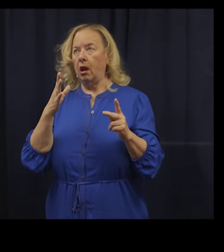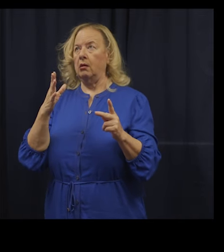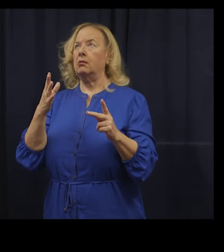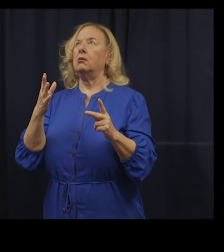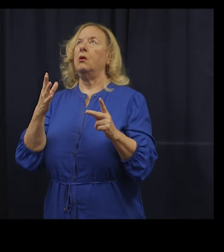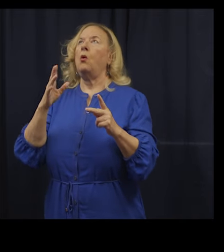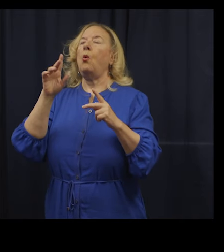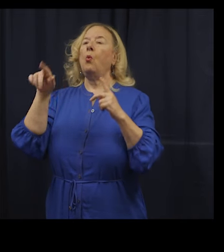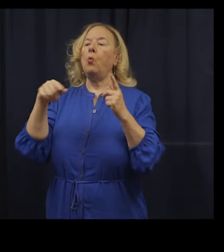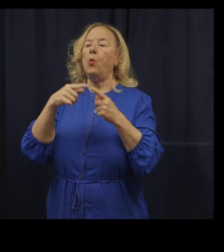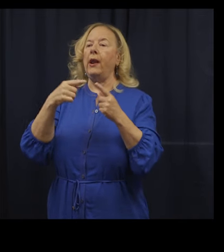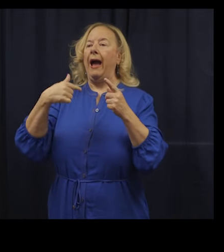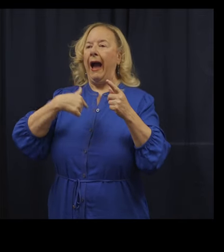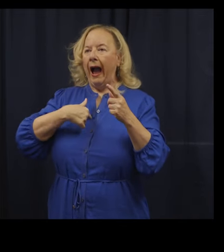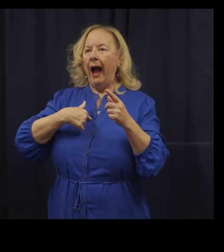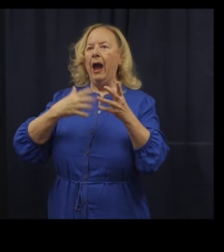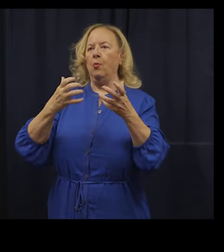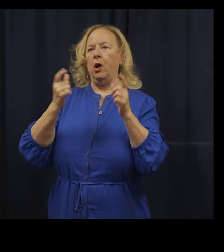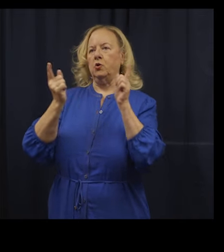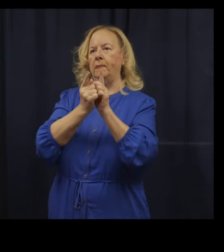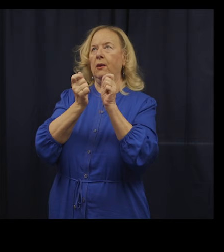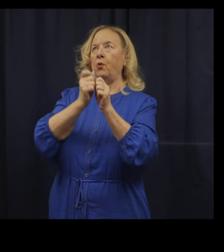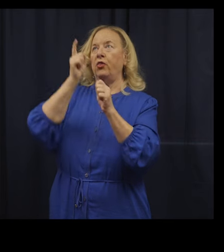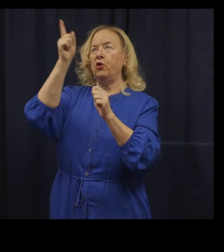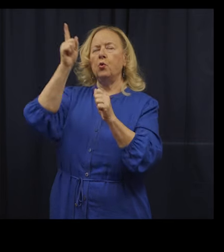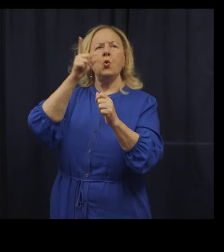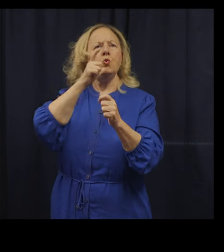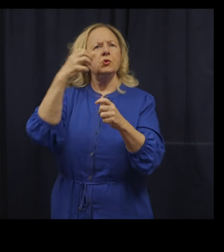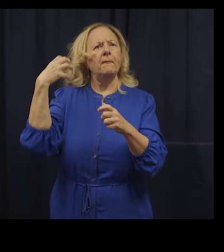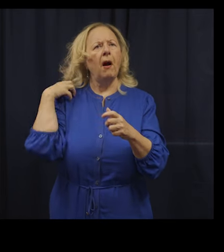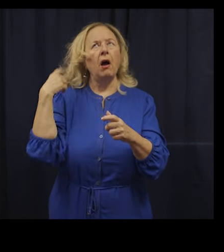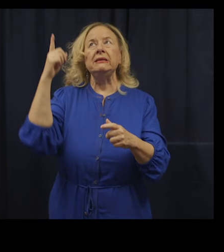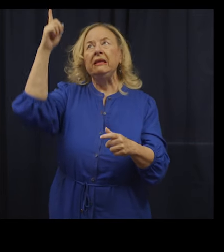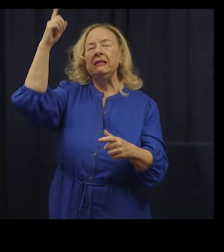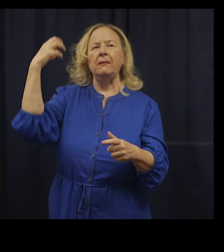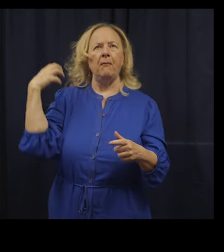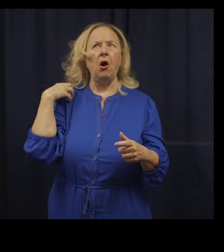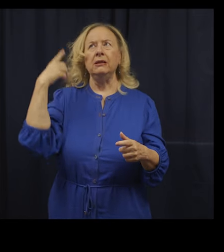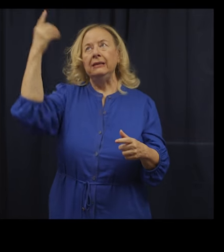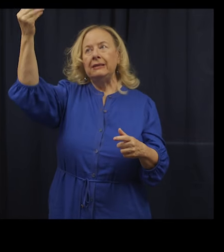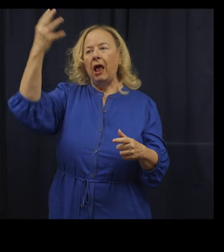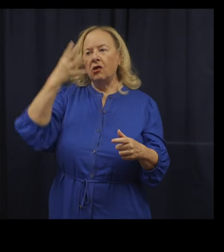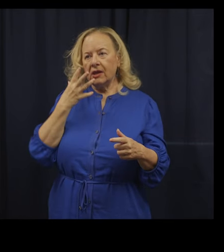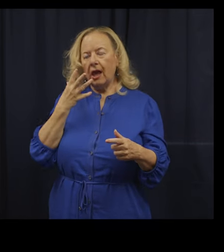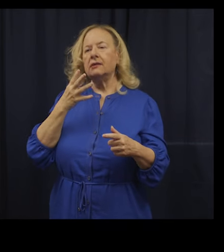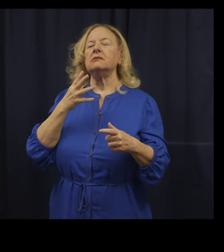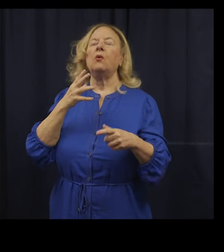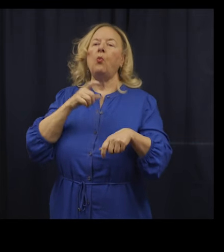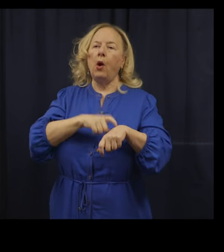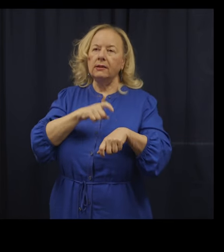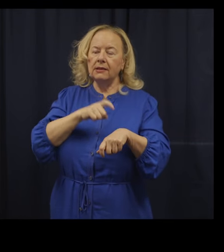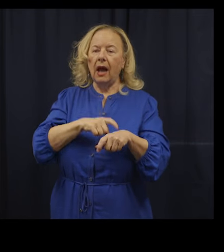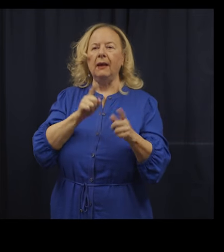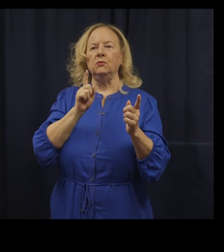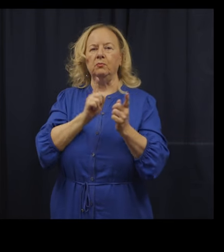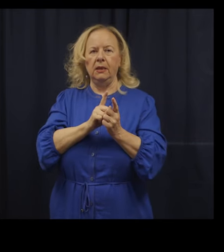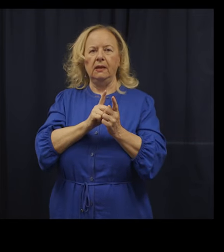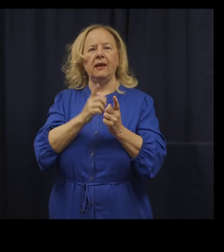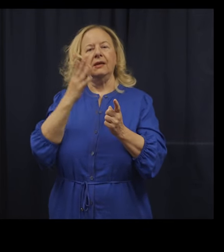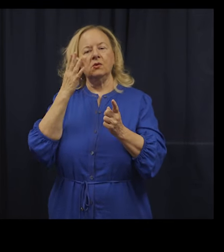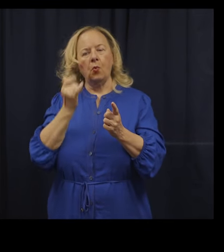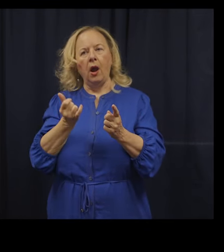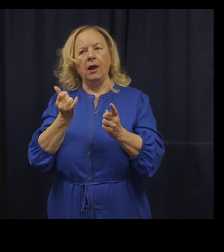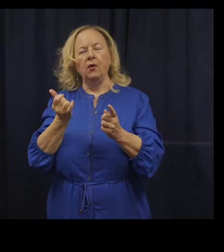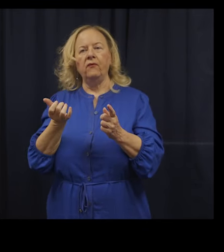him? I think he's the boss, and he's the one who tells us when he wants us to meet, and that's why we need to get on his